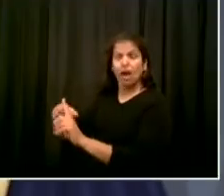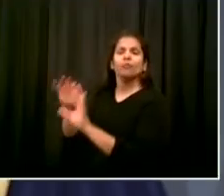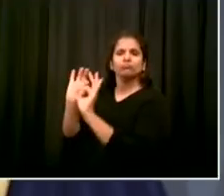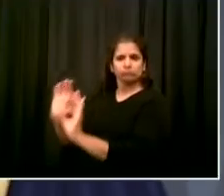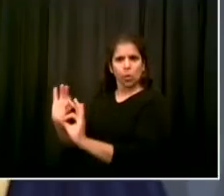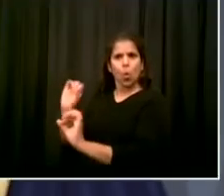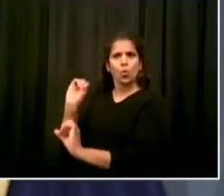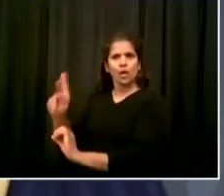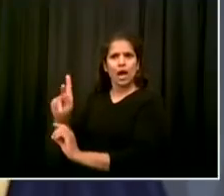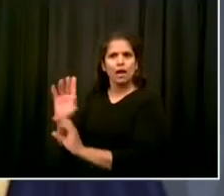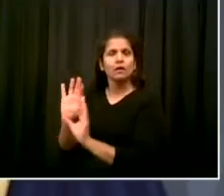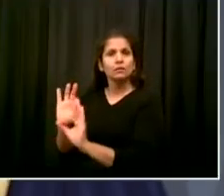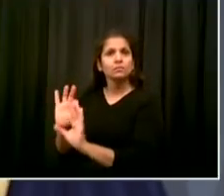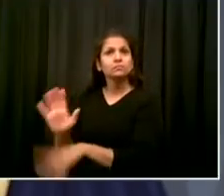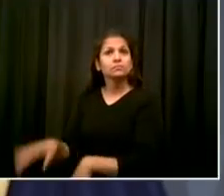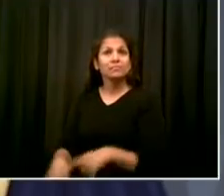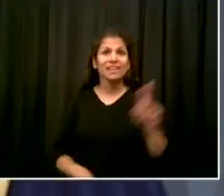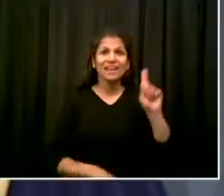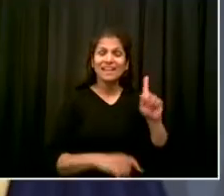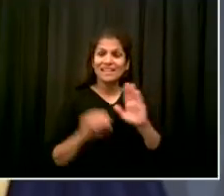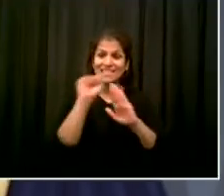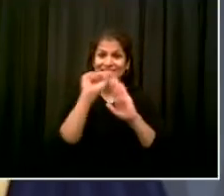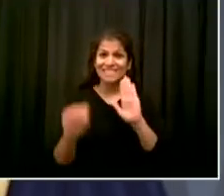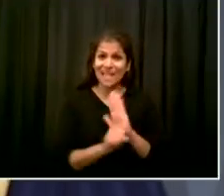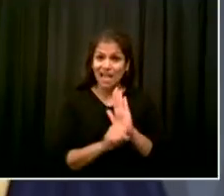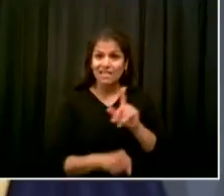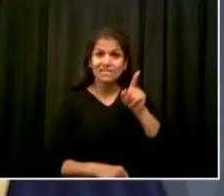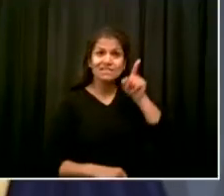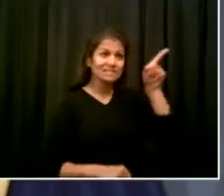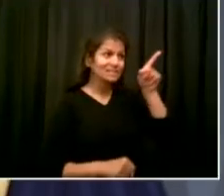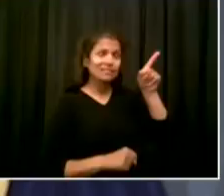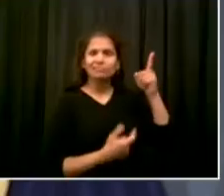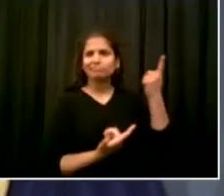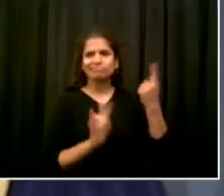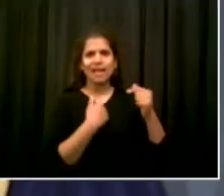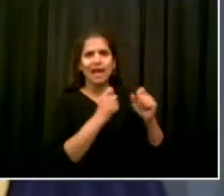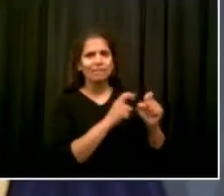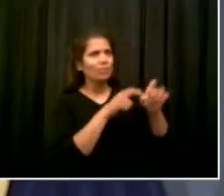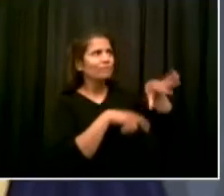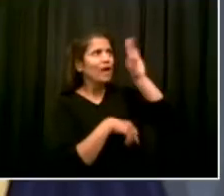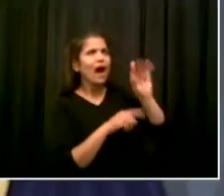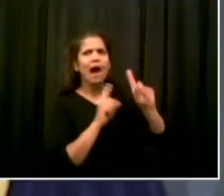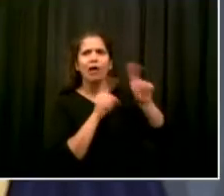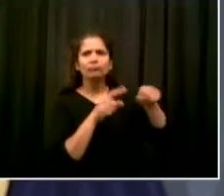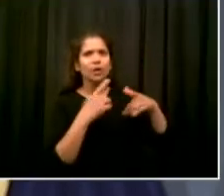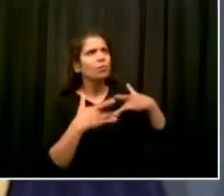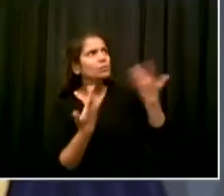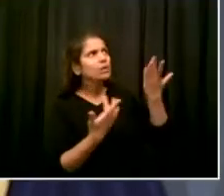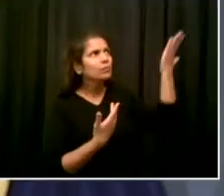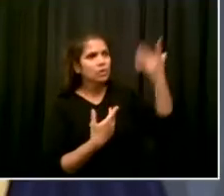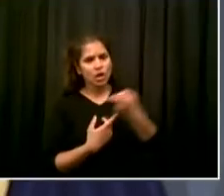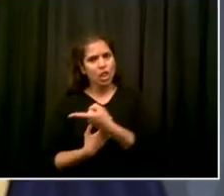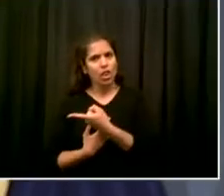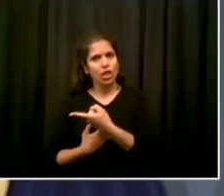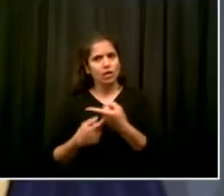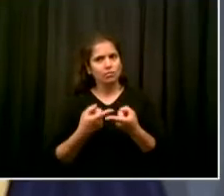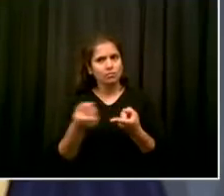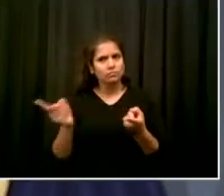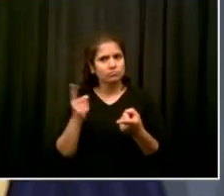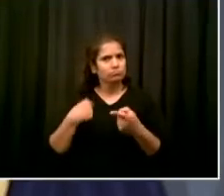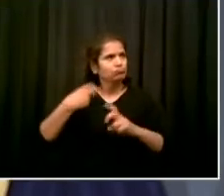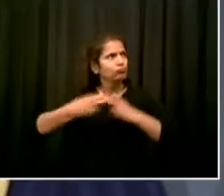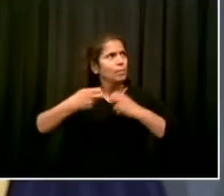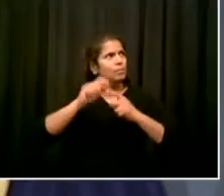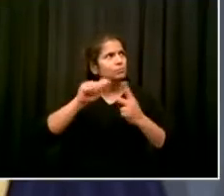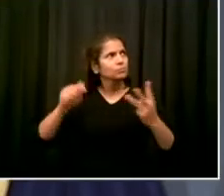level, to allow people who can't pay the rent to be on a long-term payment plan, to give them an exemption for a substantial